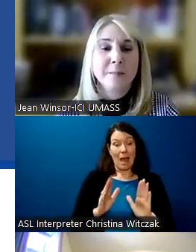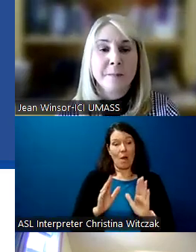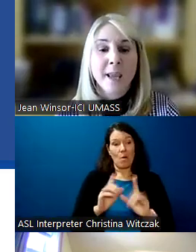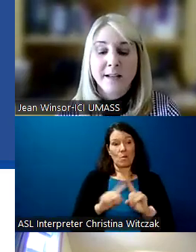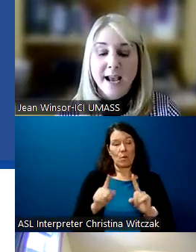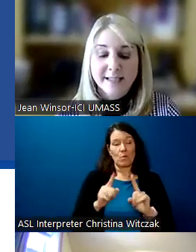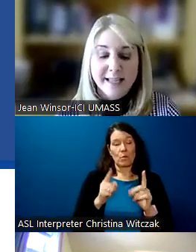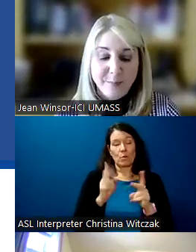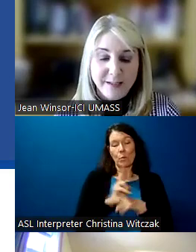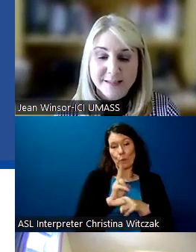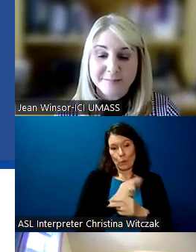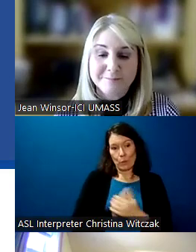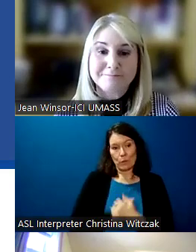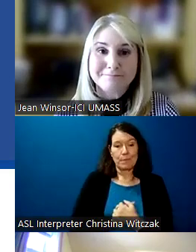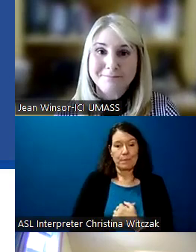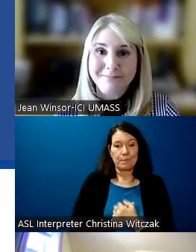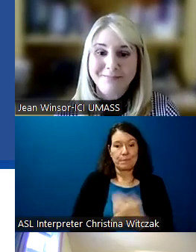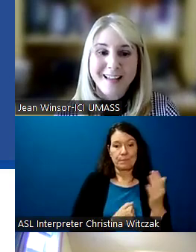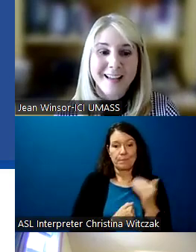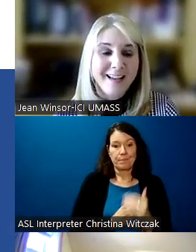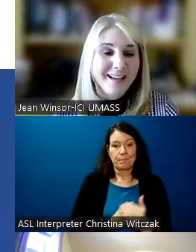contained. Next slide, please.